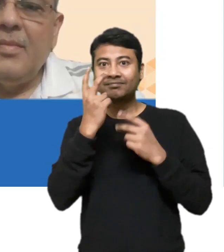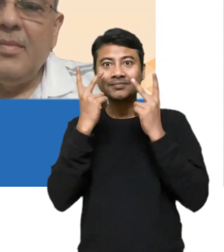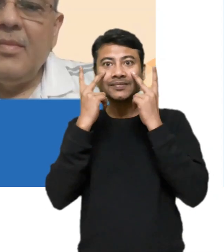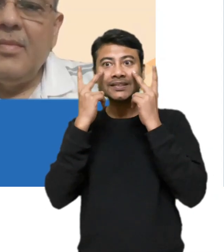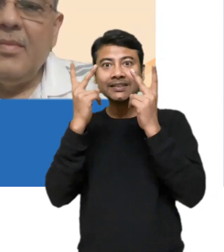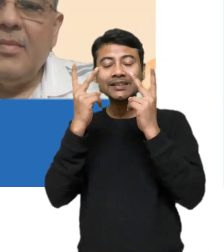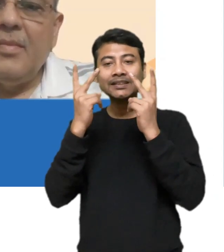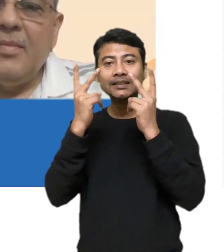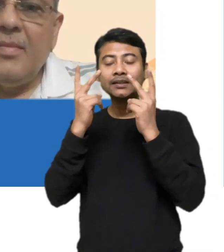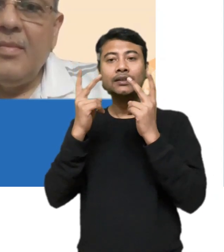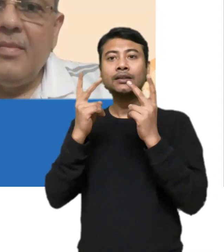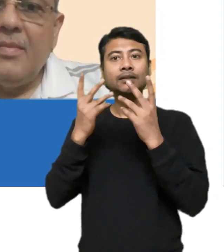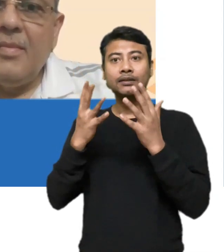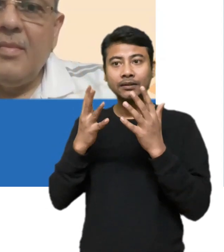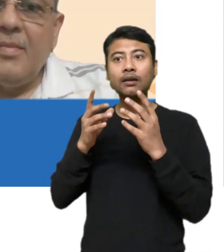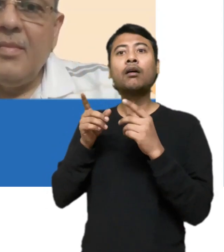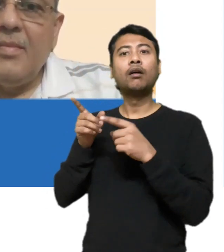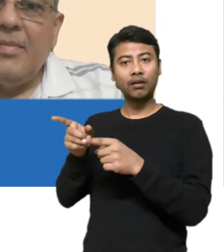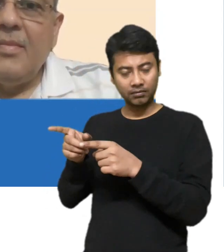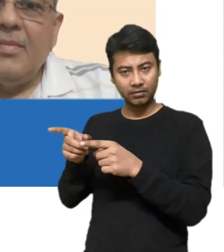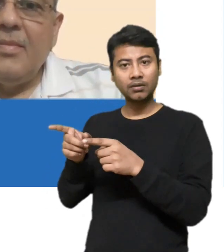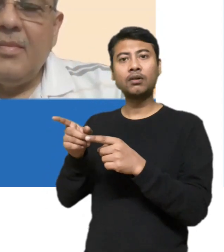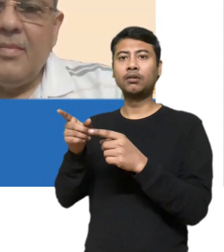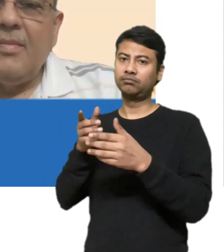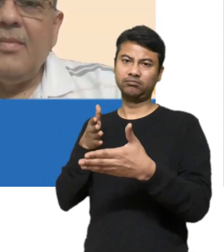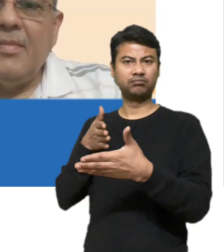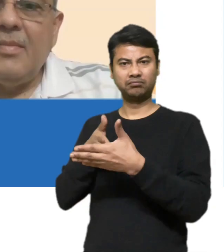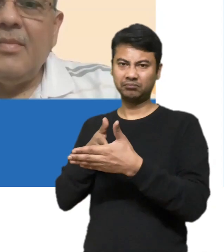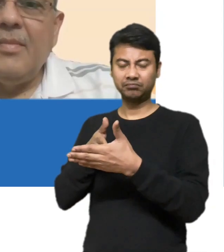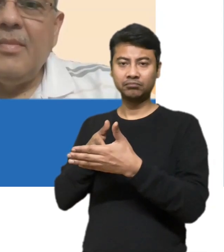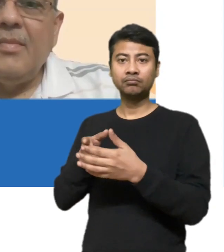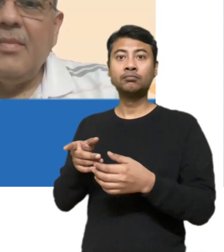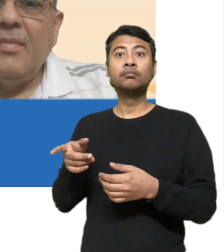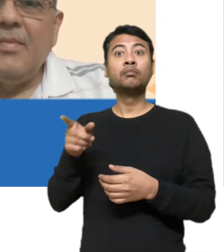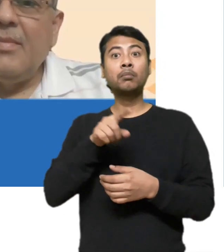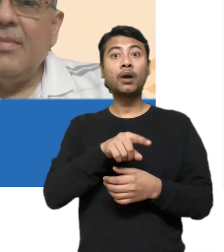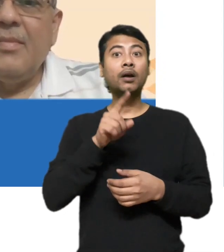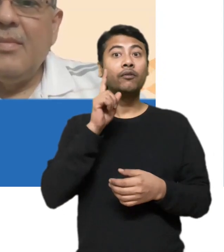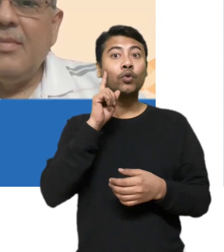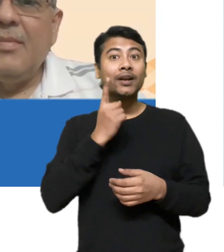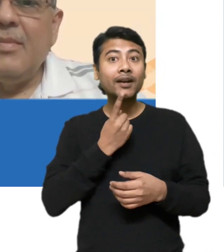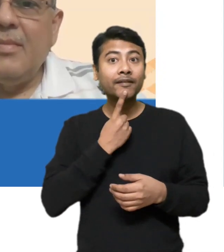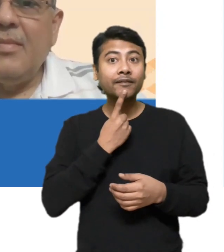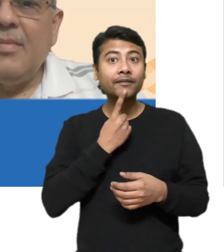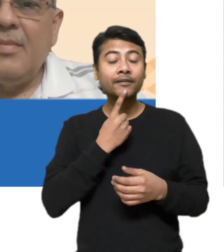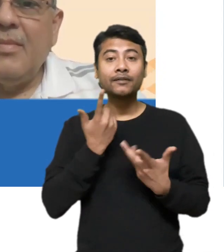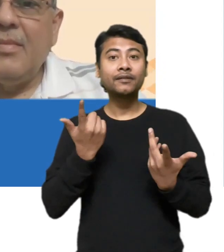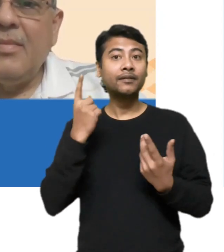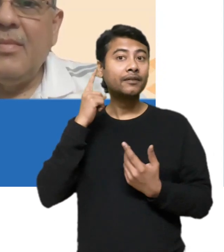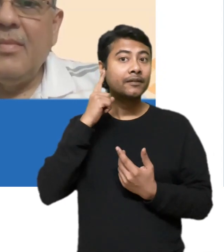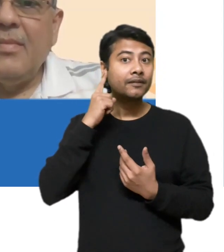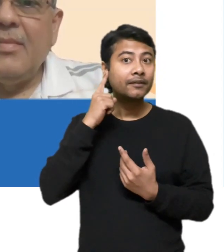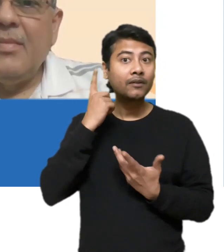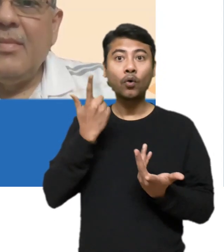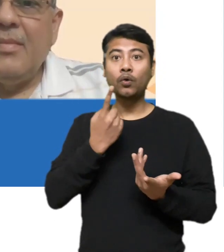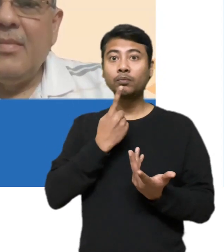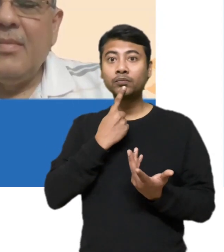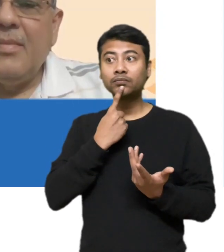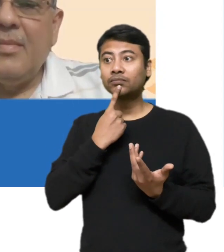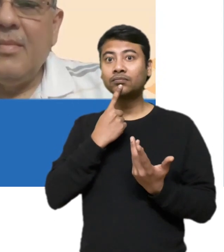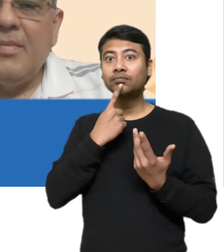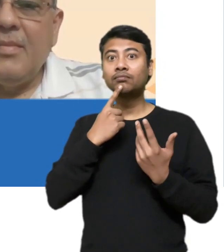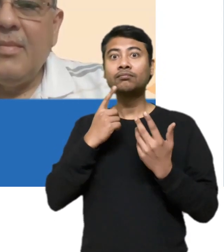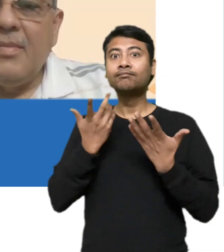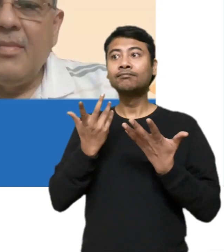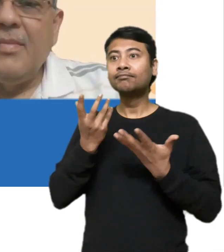hear and if you can't speak, you have no connection with the rest of humanity. And this is what I found. I didn't know this. There's